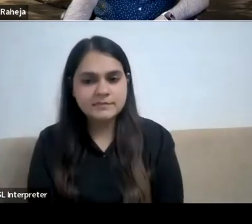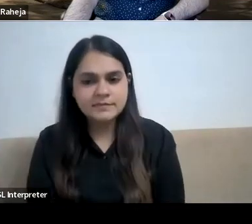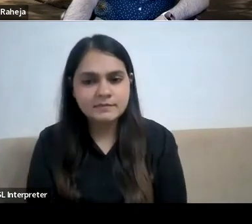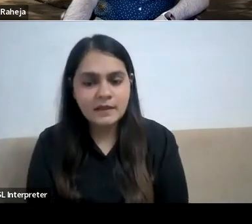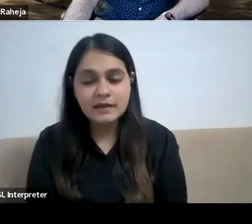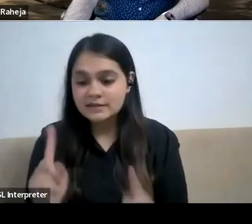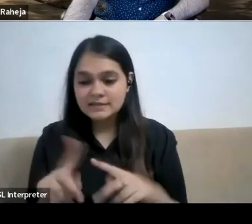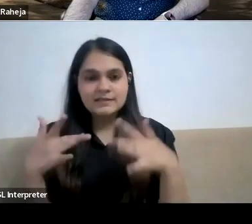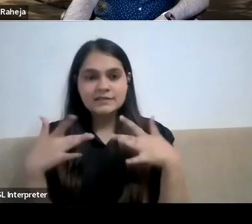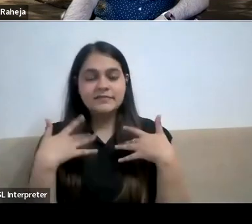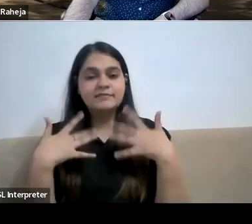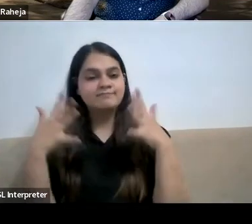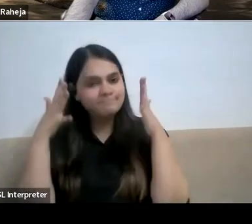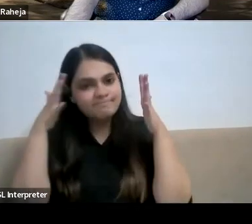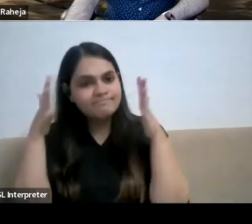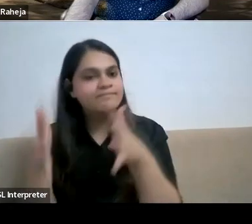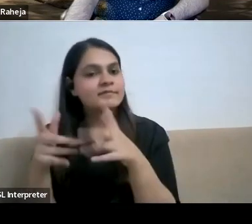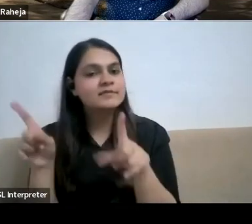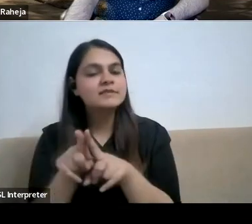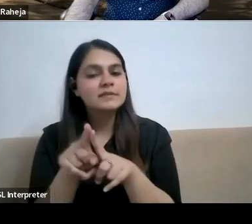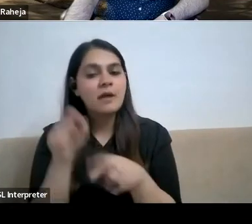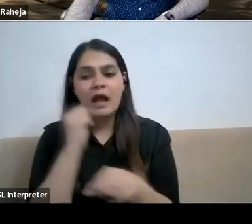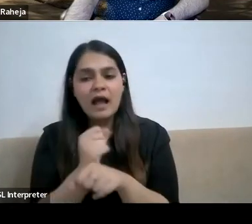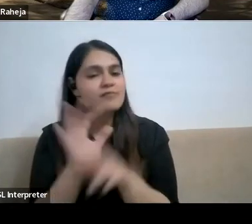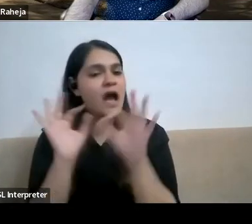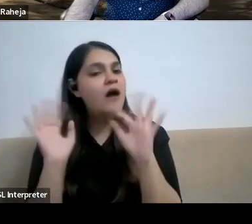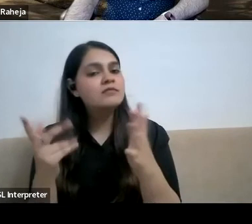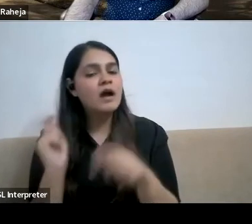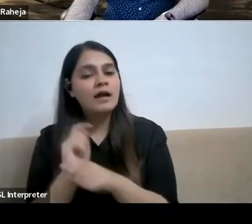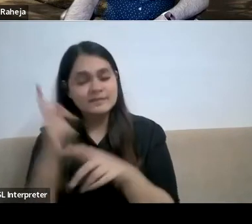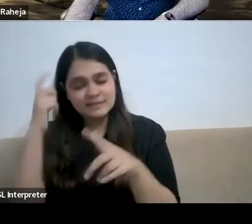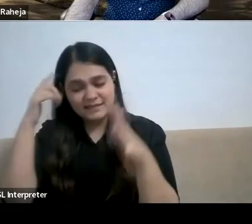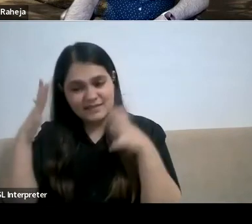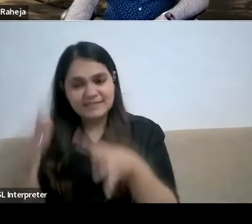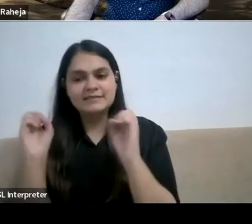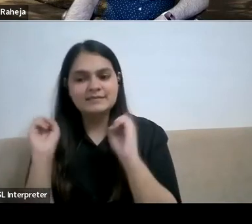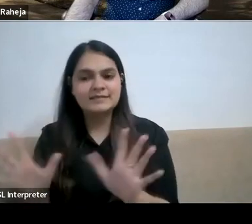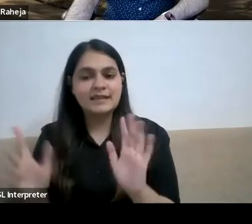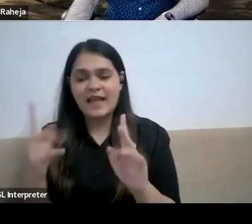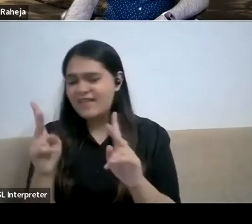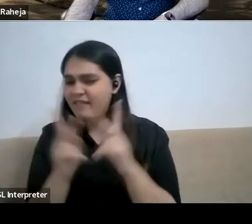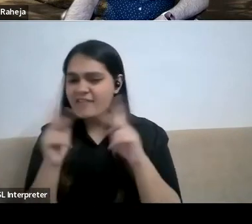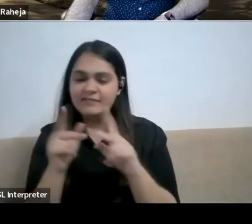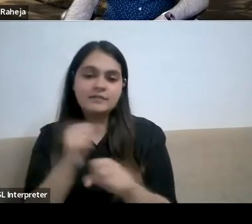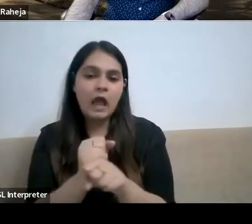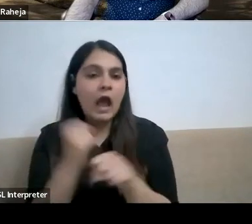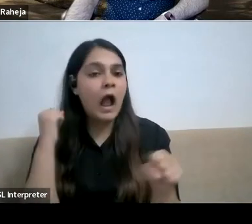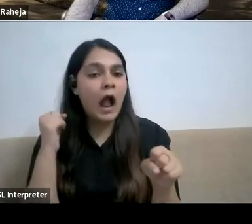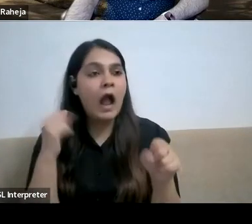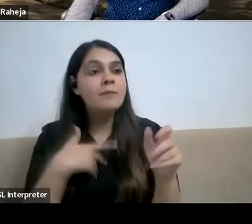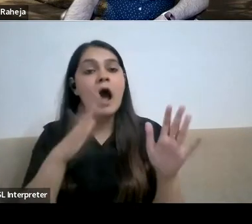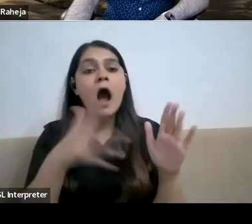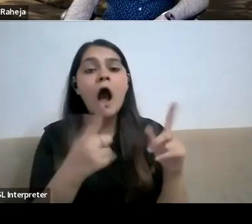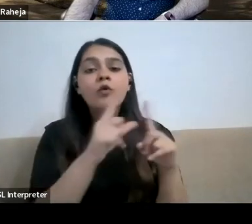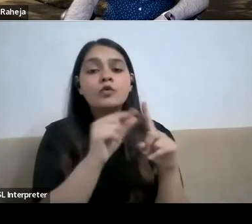terrible to work in the government. It's so, it's so difficult to get things done. Trust me.